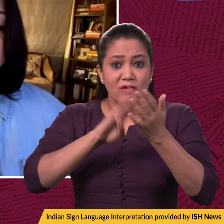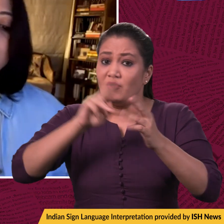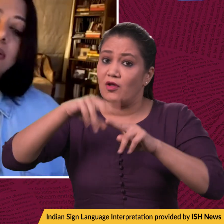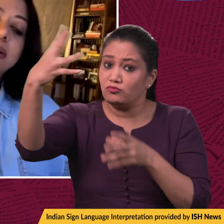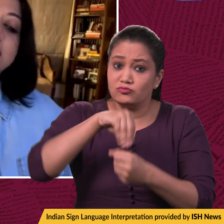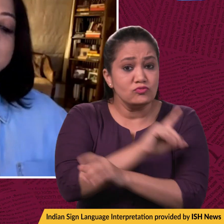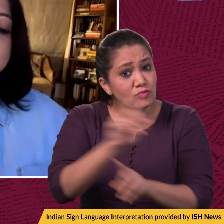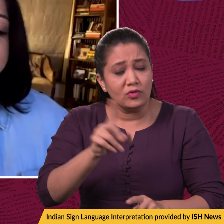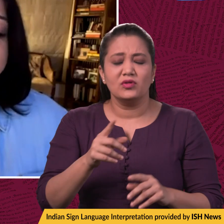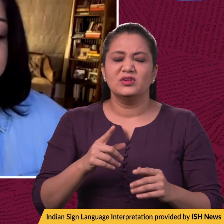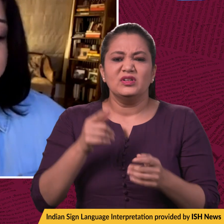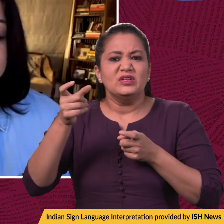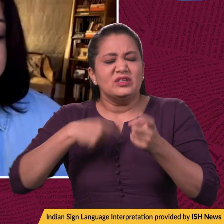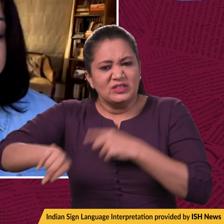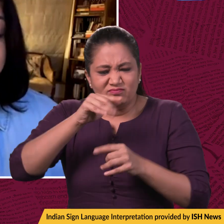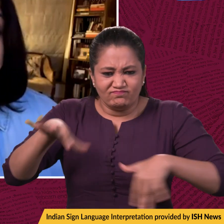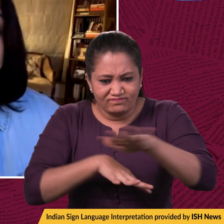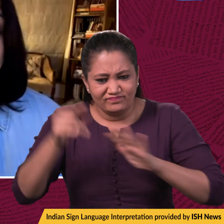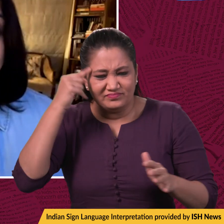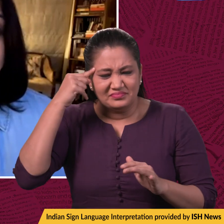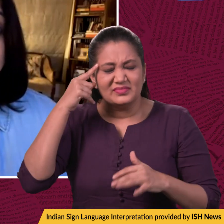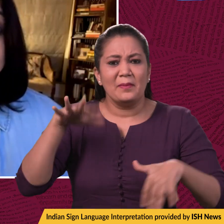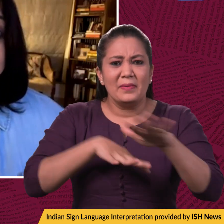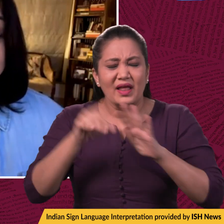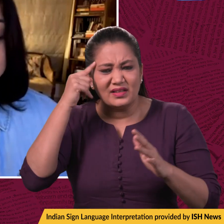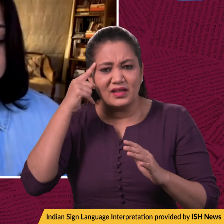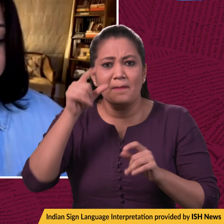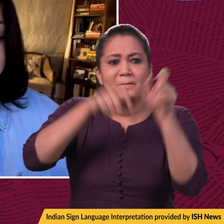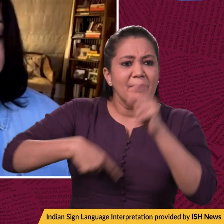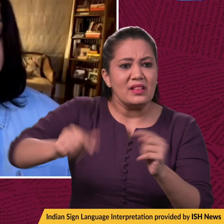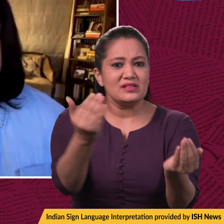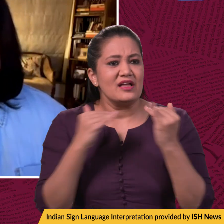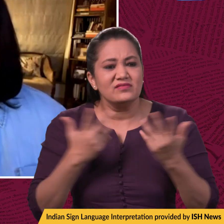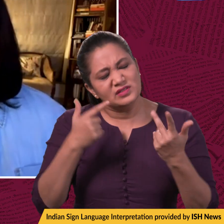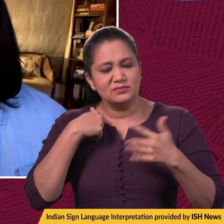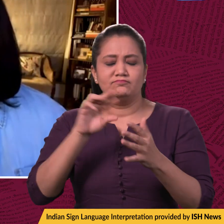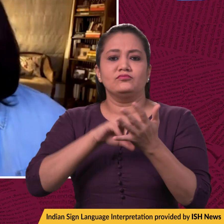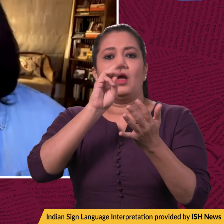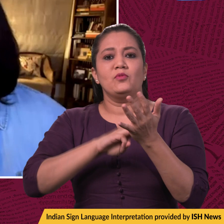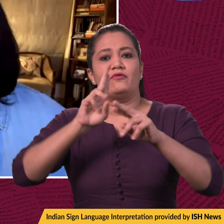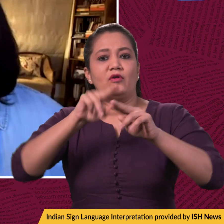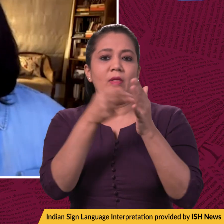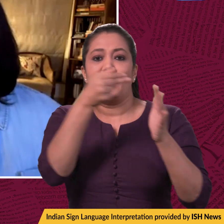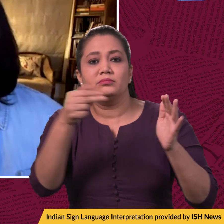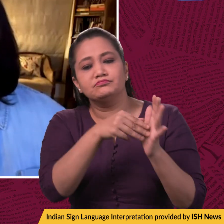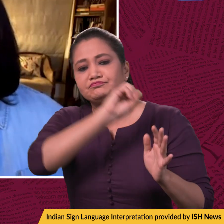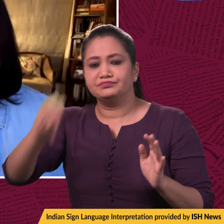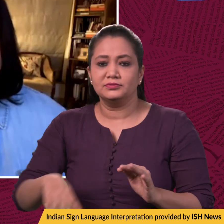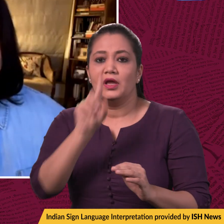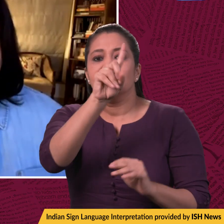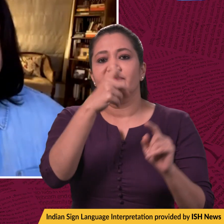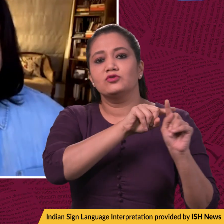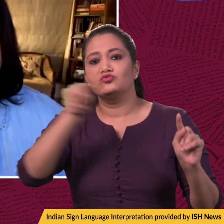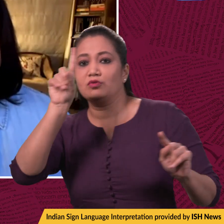festival. The authorities have said that they've taken the step in view of public safety. The 3-day festival is scheduled between the 17th